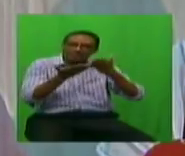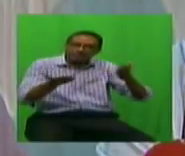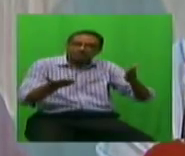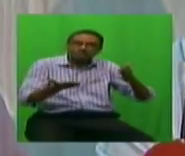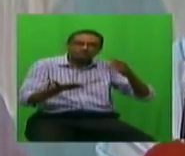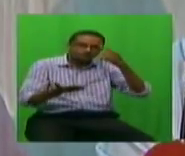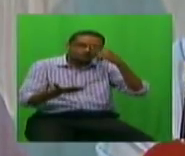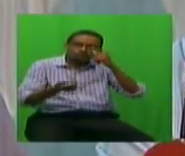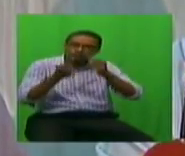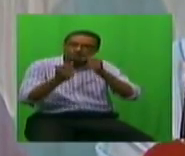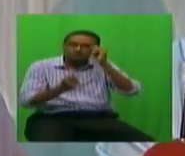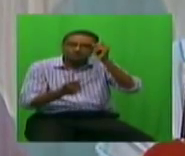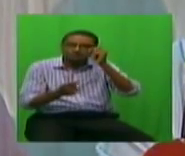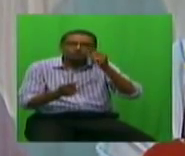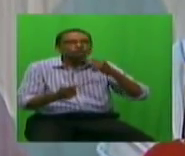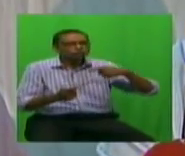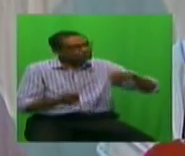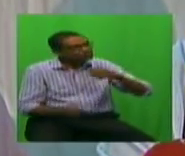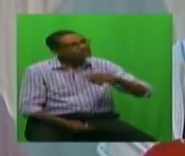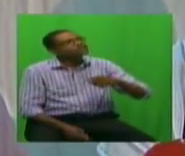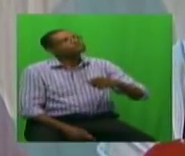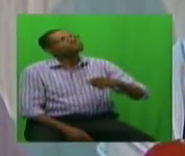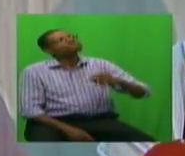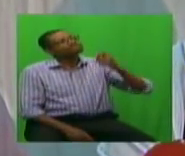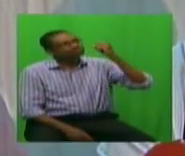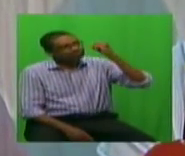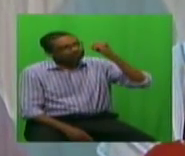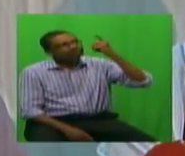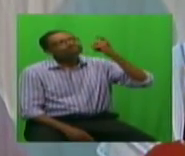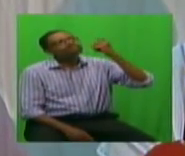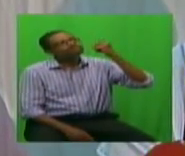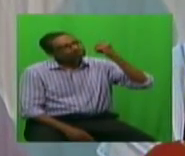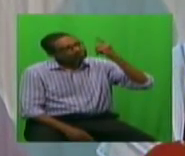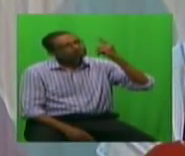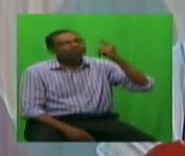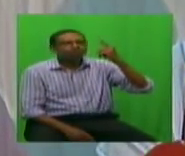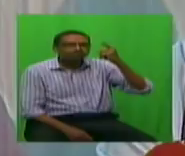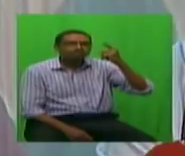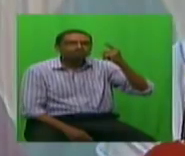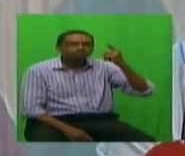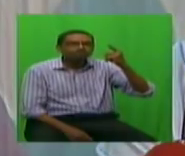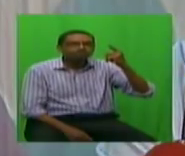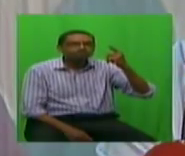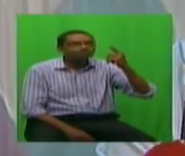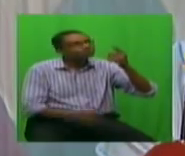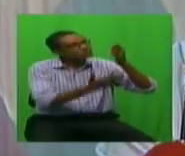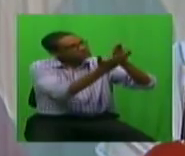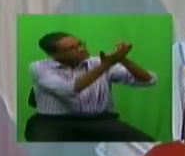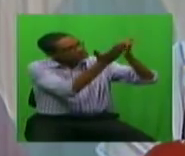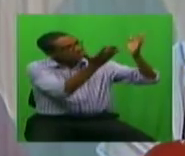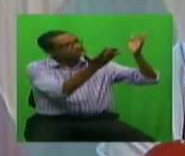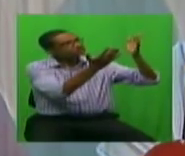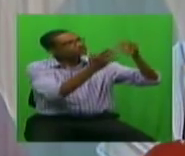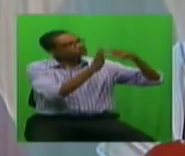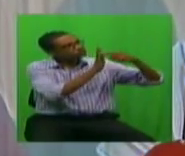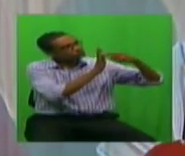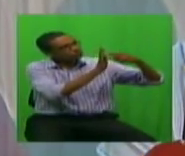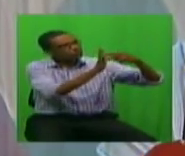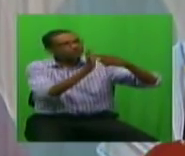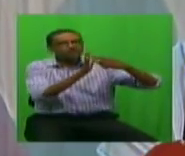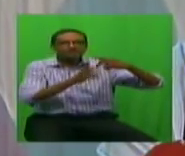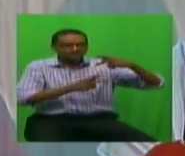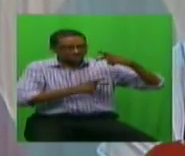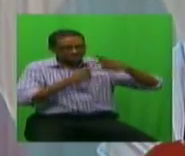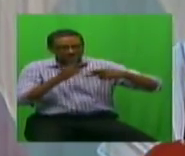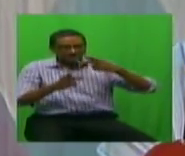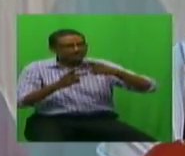Tobago. We acknowledge and recognize that these continue to be acts of kindness and a desire